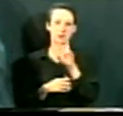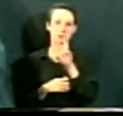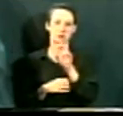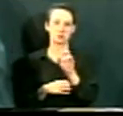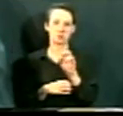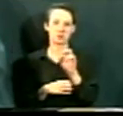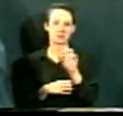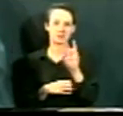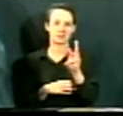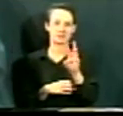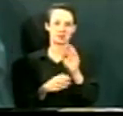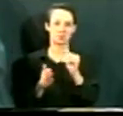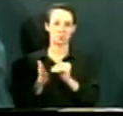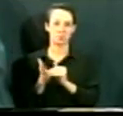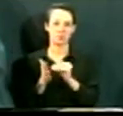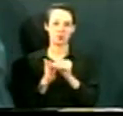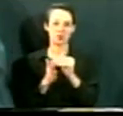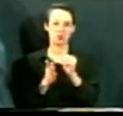million.